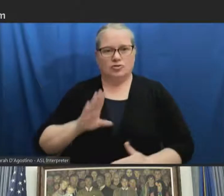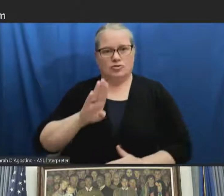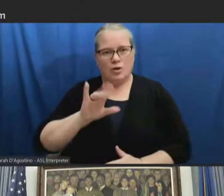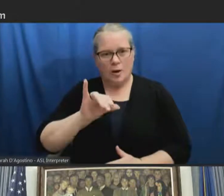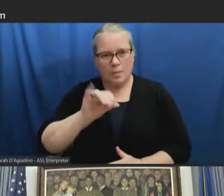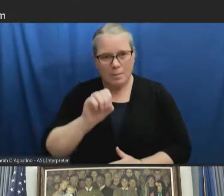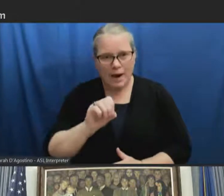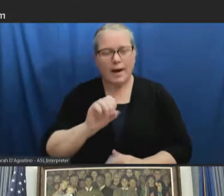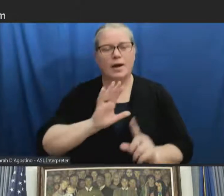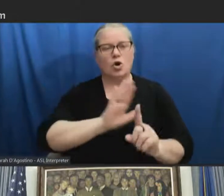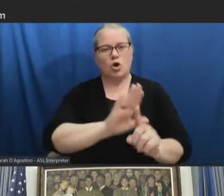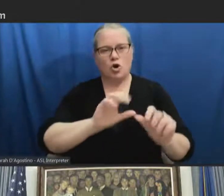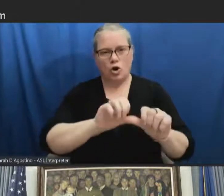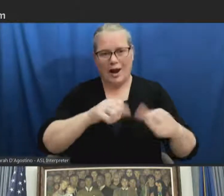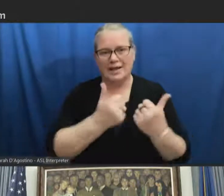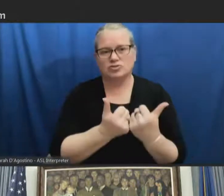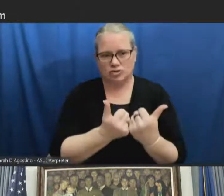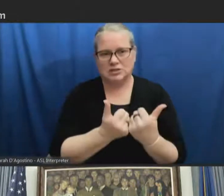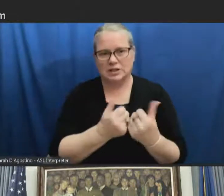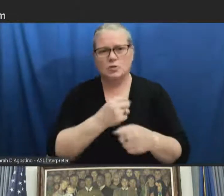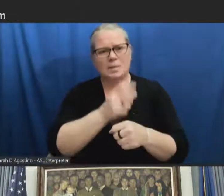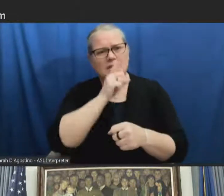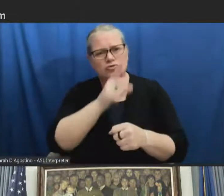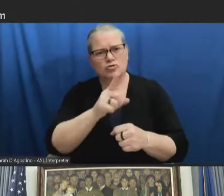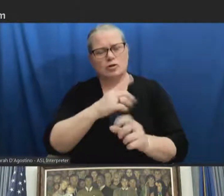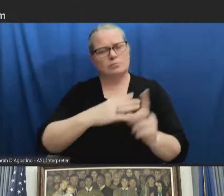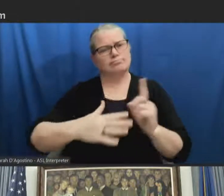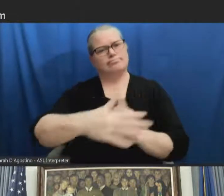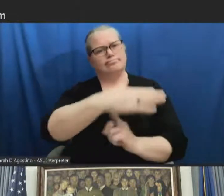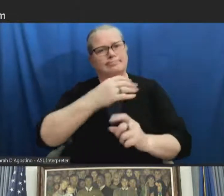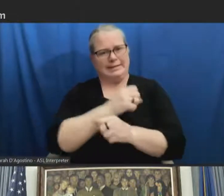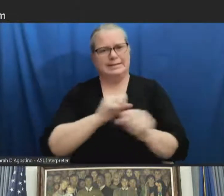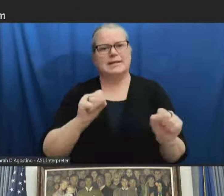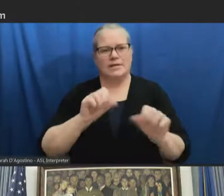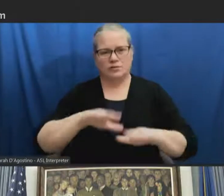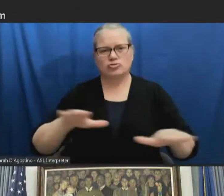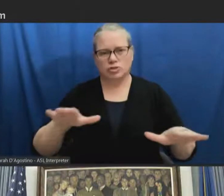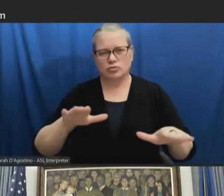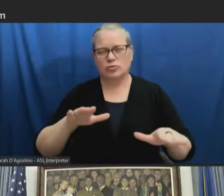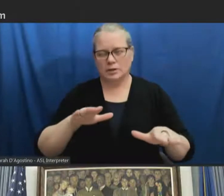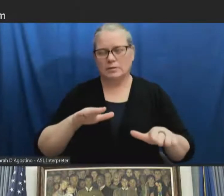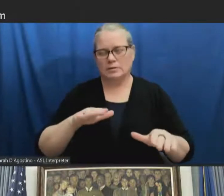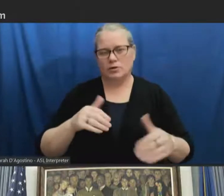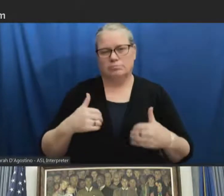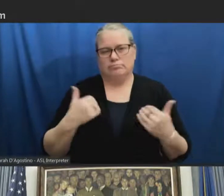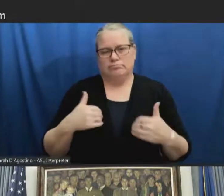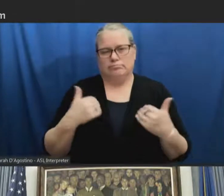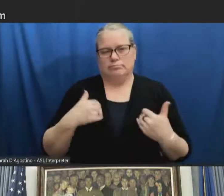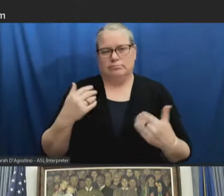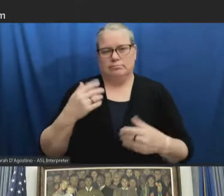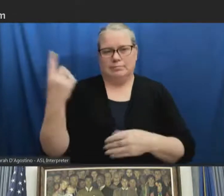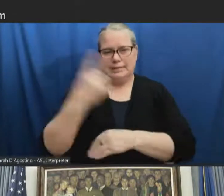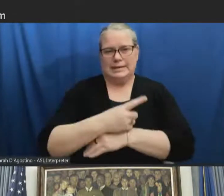sure that we can help provide a safe environment for children in early childhood settings.